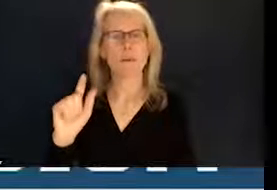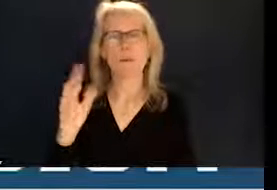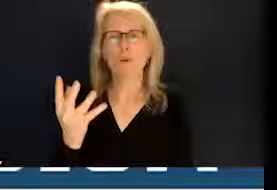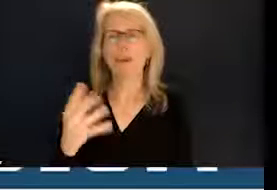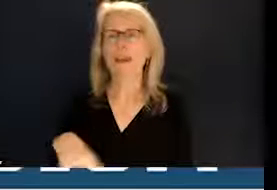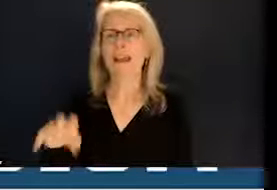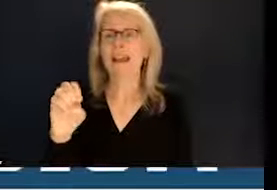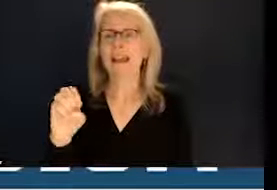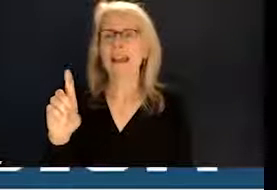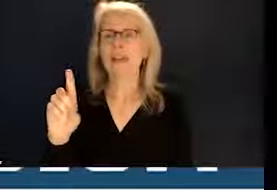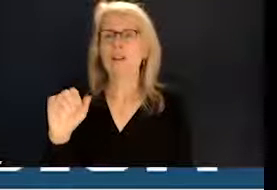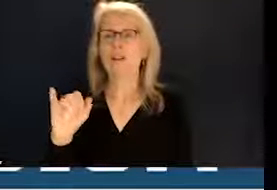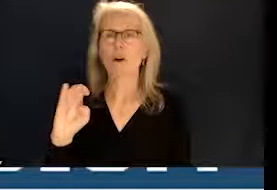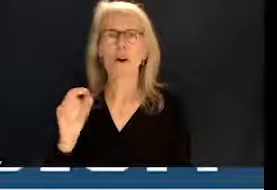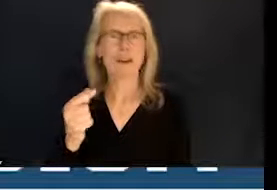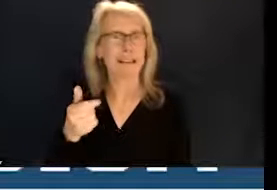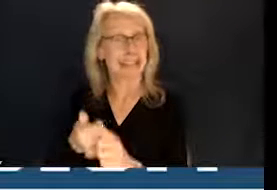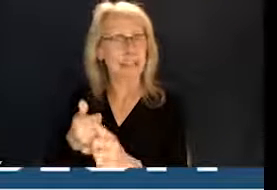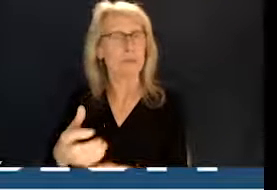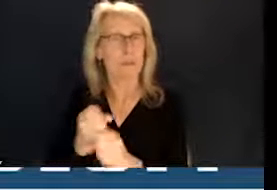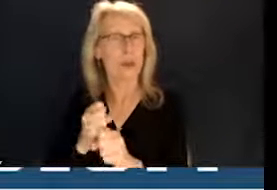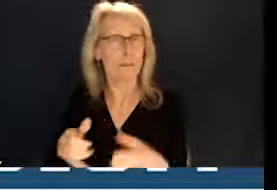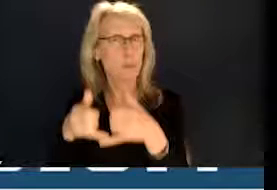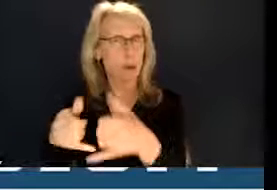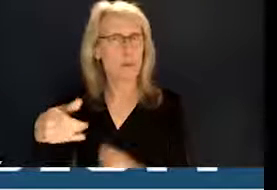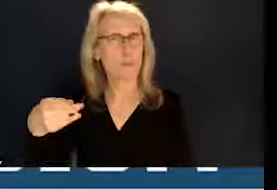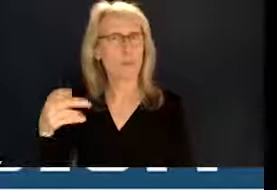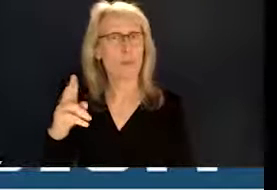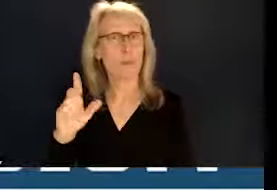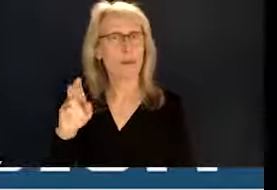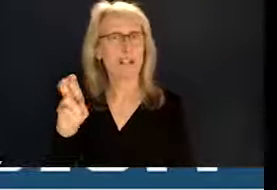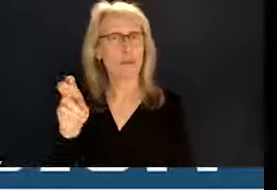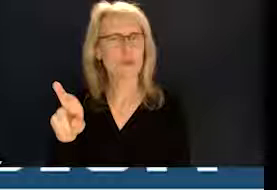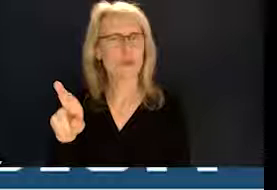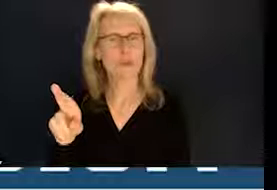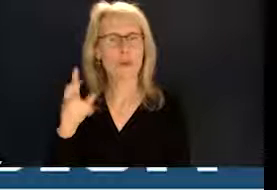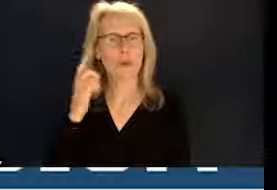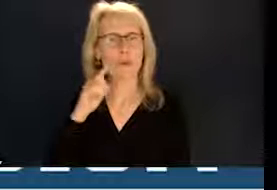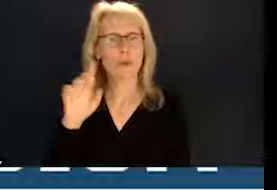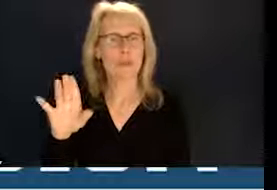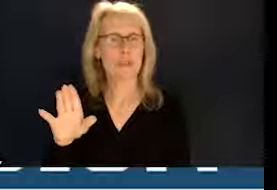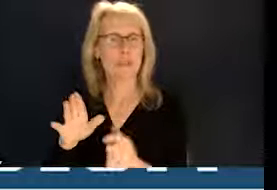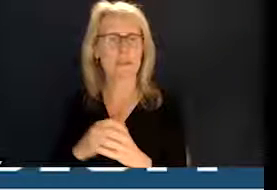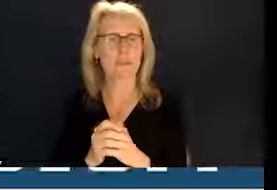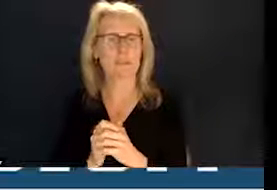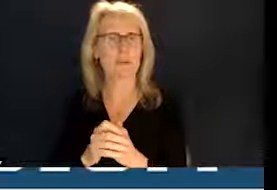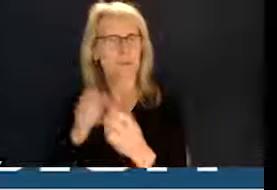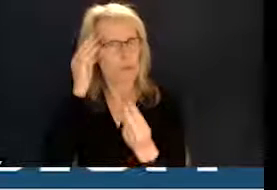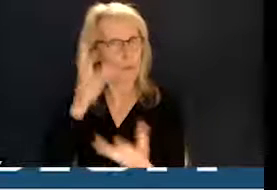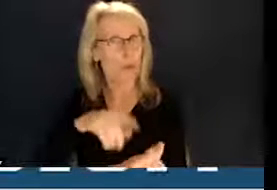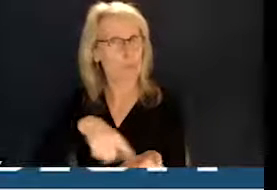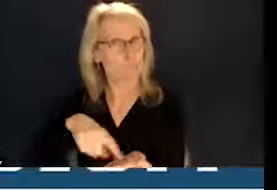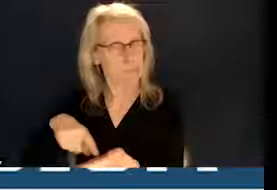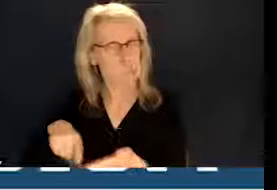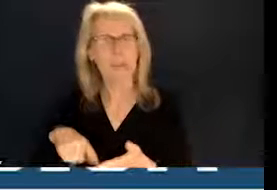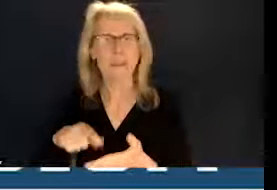Young, who has won a Pulitzer Prize for his reporting. We're really excited about this series. So there's still, I think, some spots available